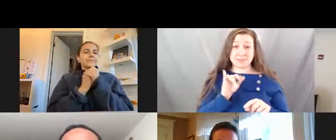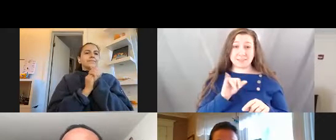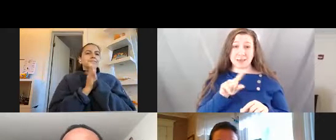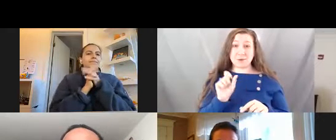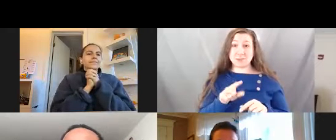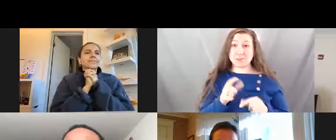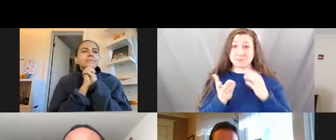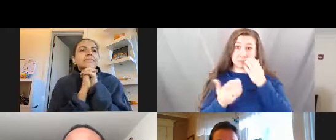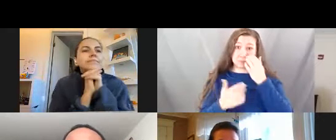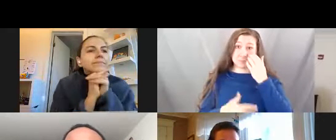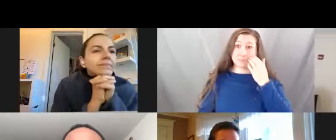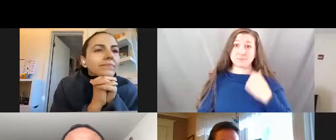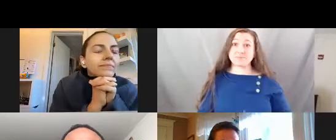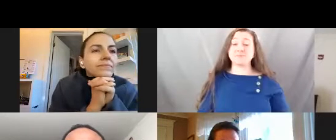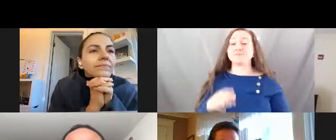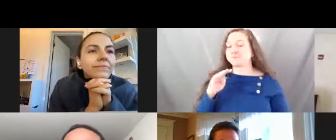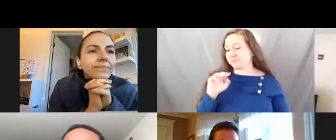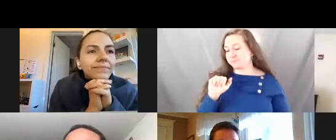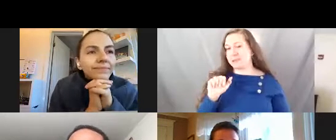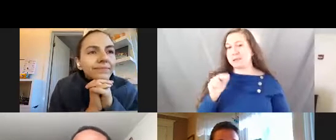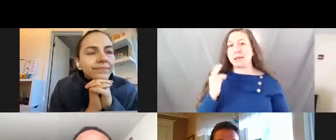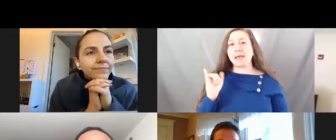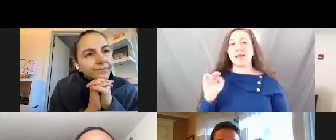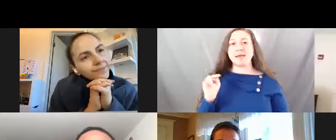one. I went to